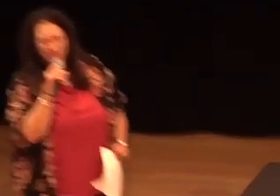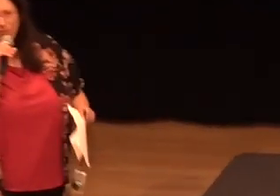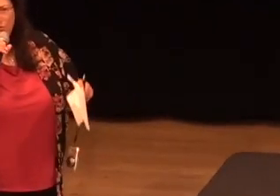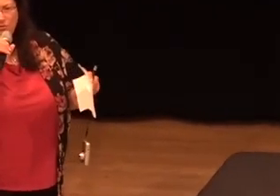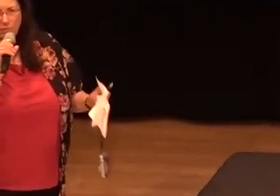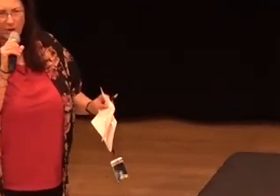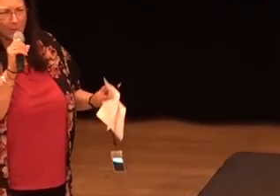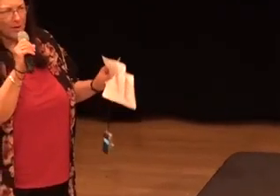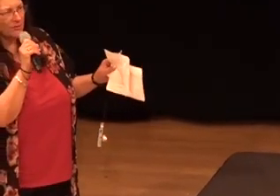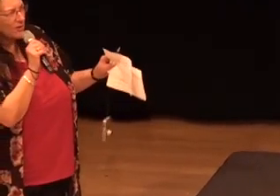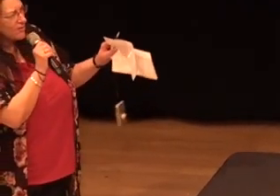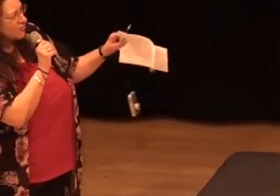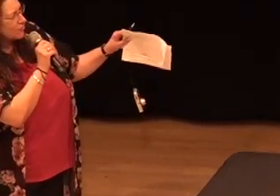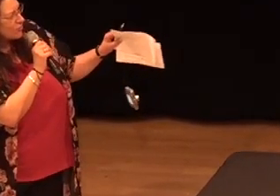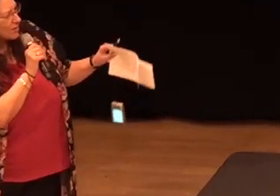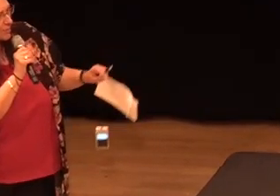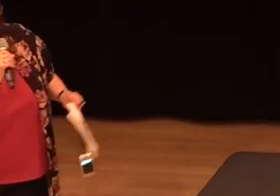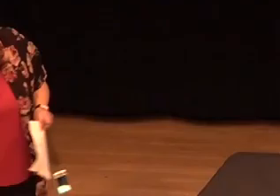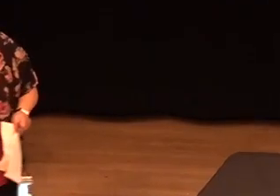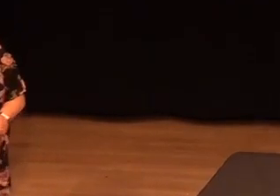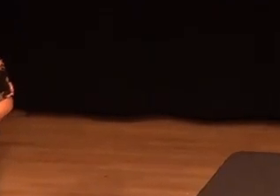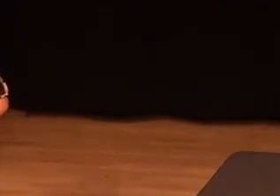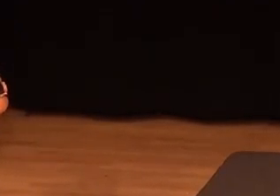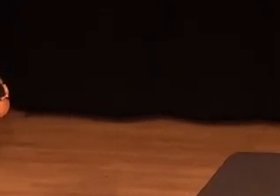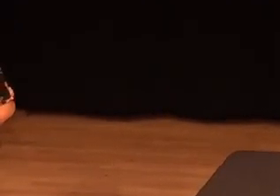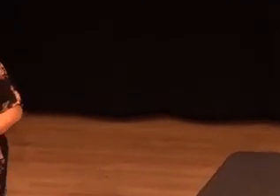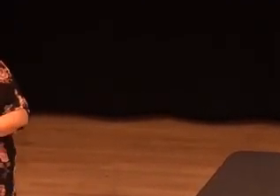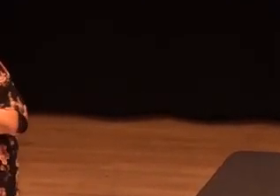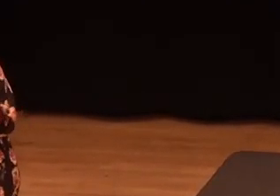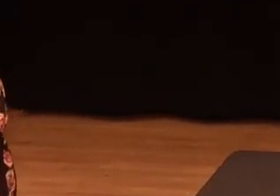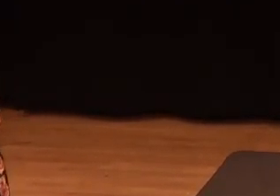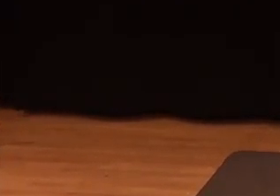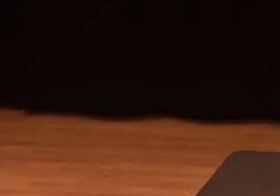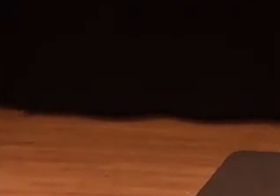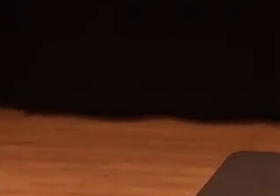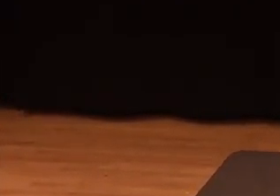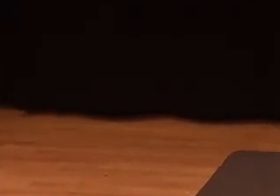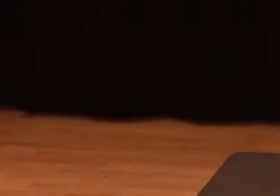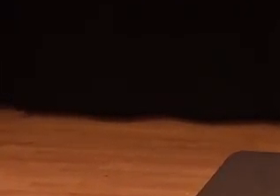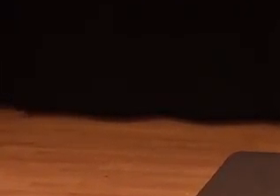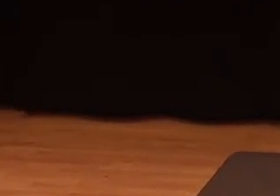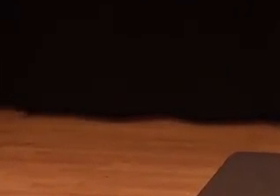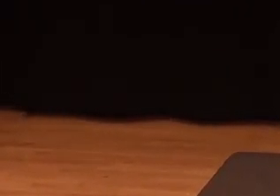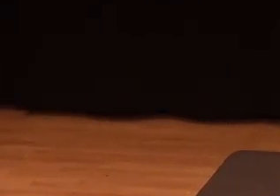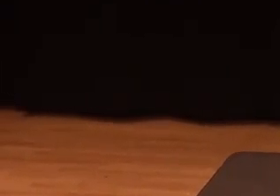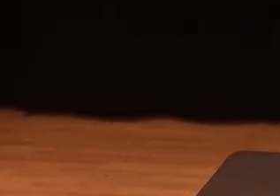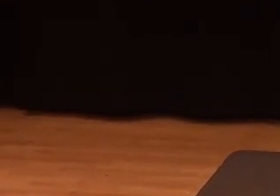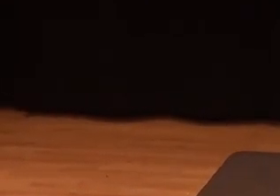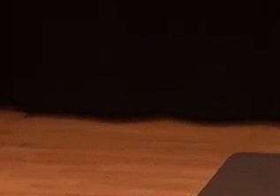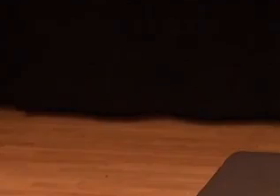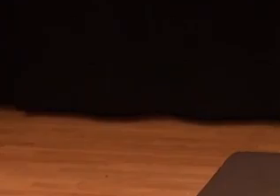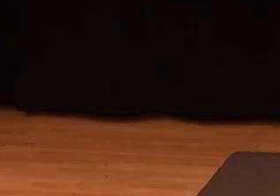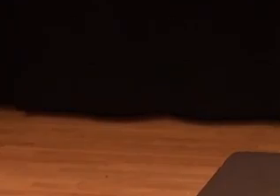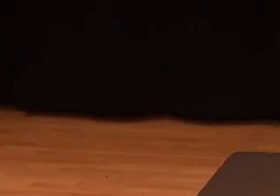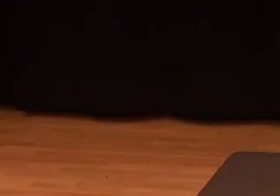there's another story about telethons which will come up during the panel, but I did want to give a shout out to Lorene Arbus right here.